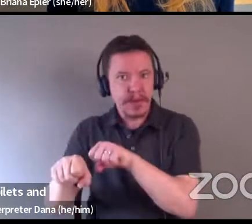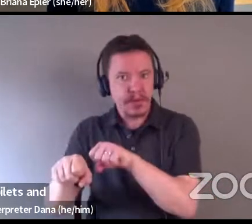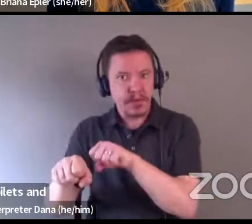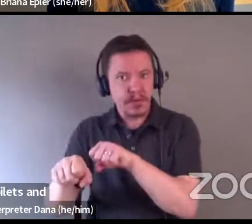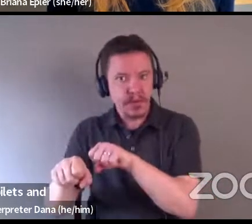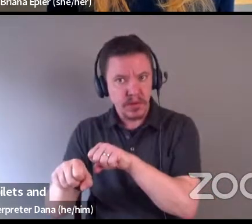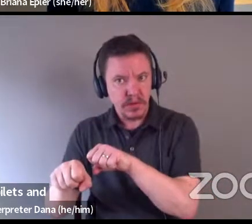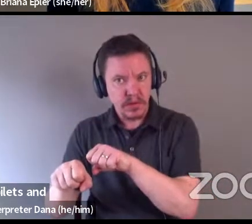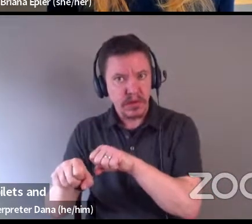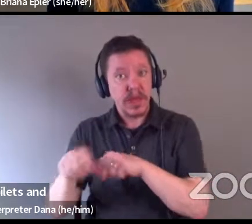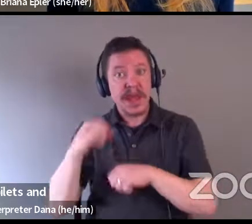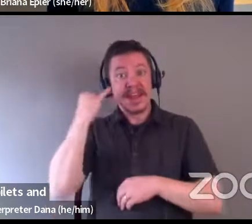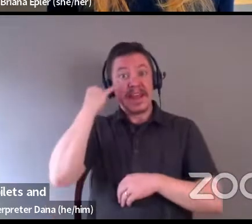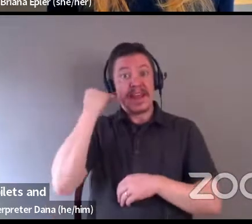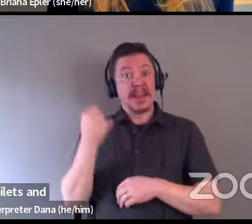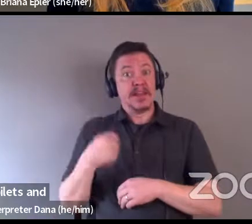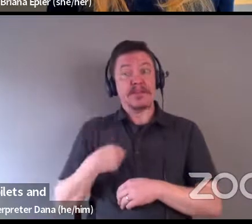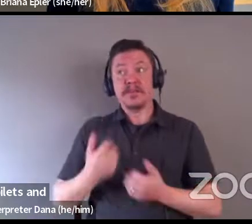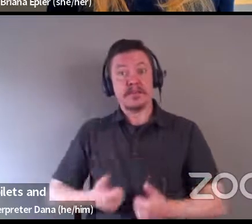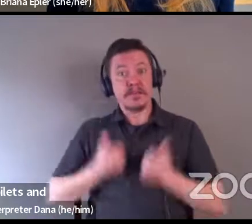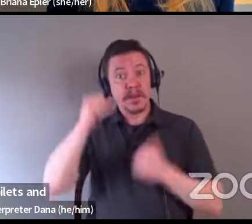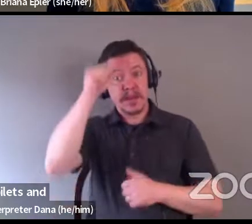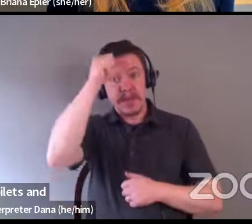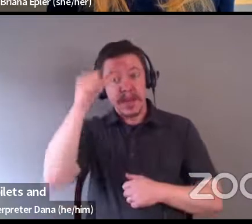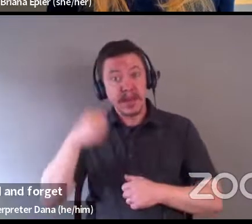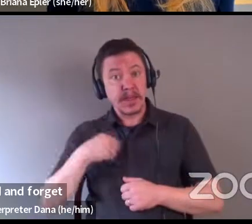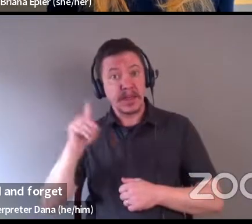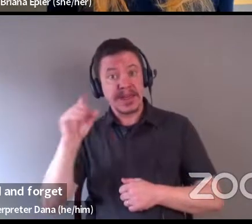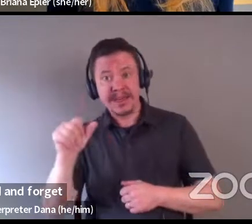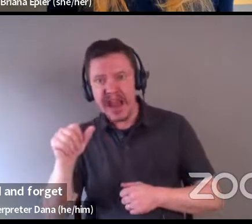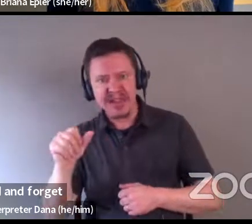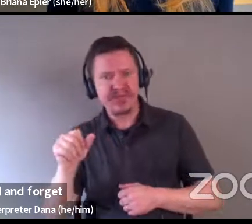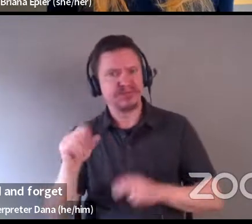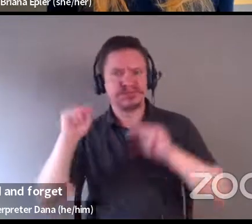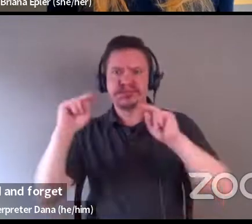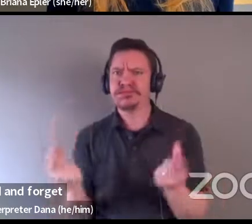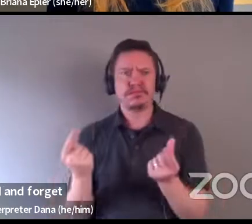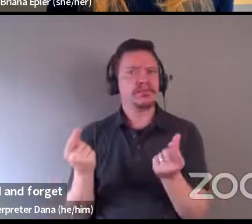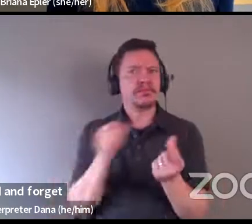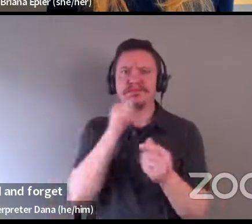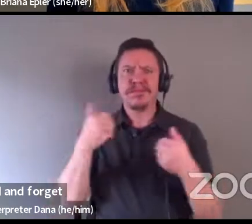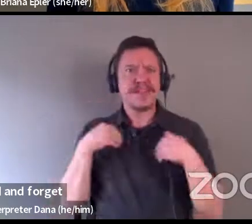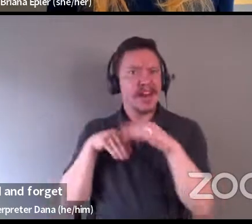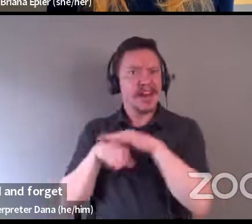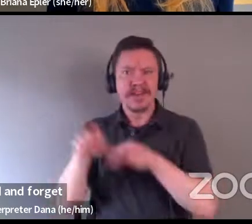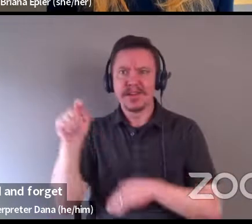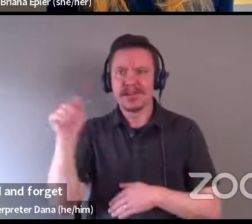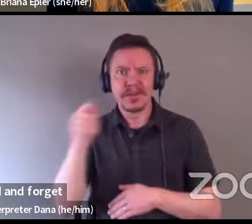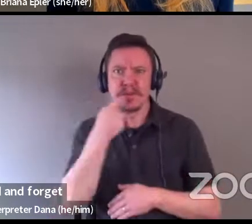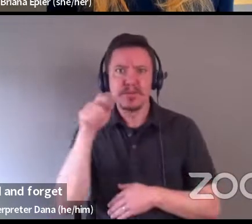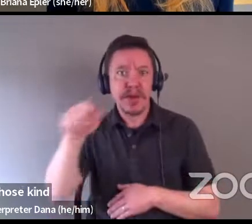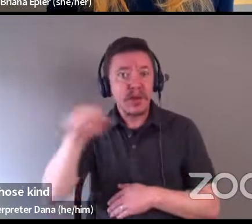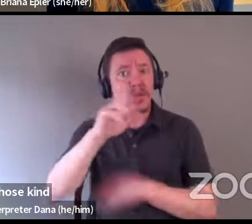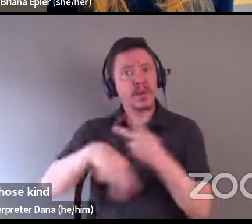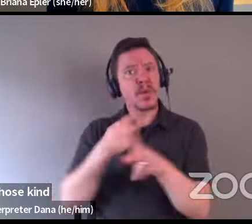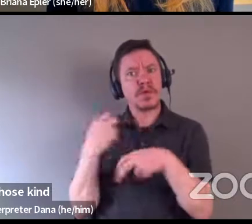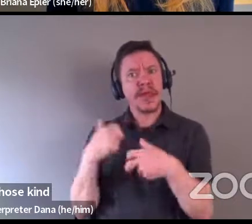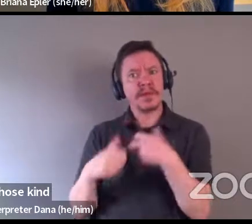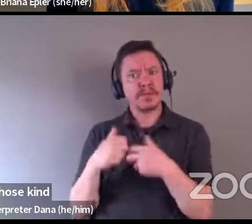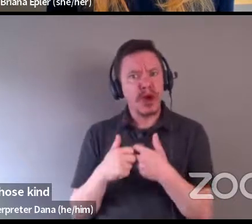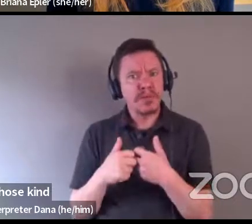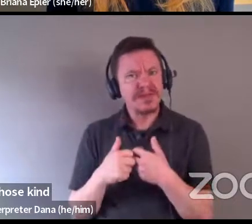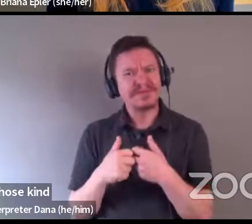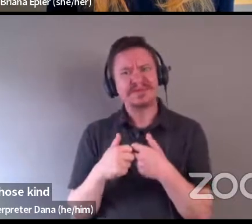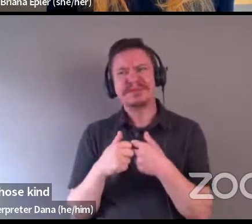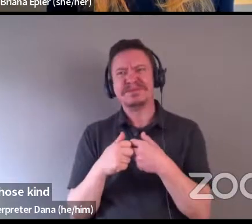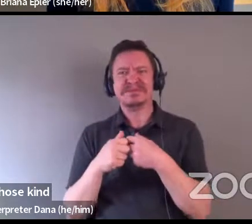if you're disabled. That those kind of problems just is immense. That's